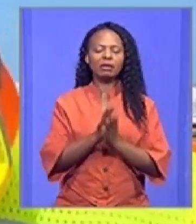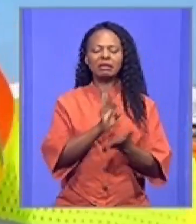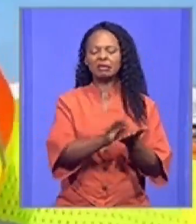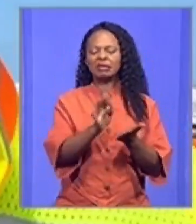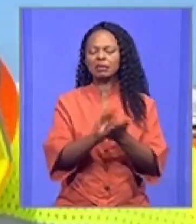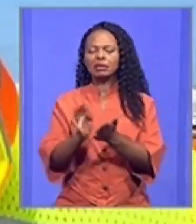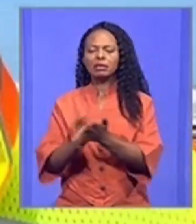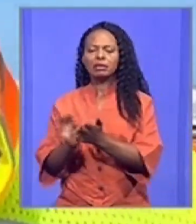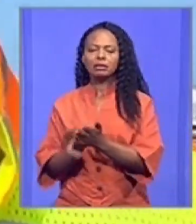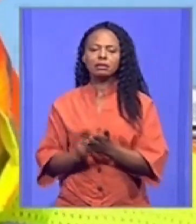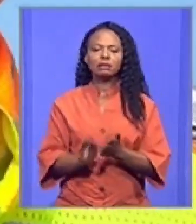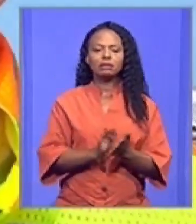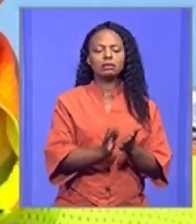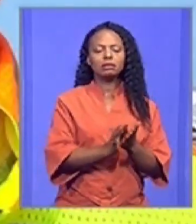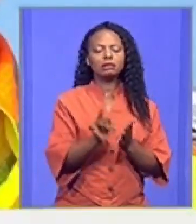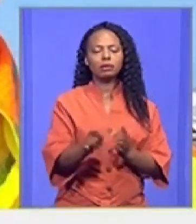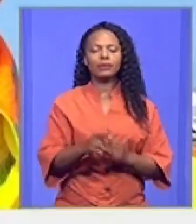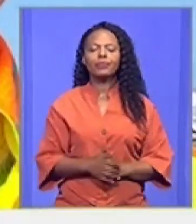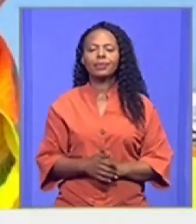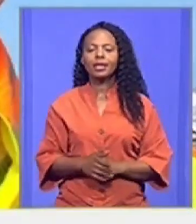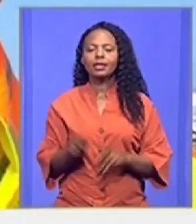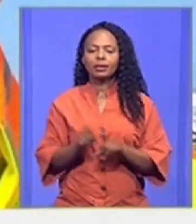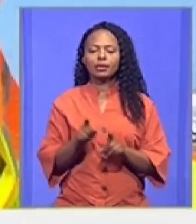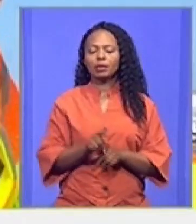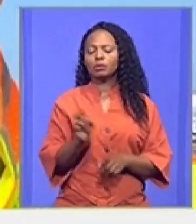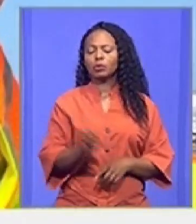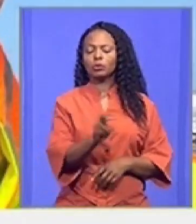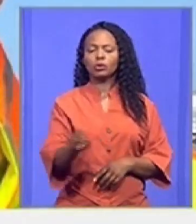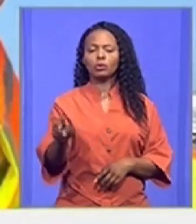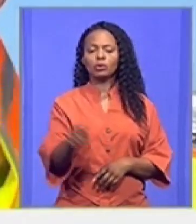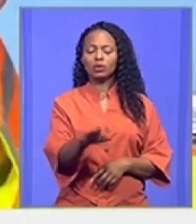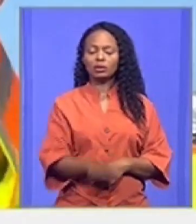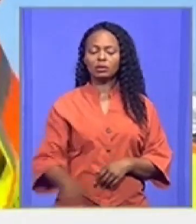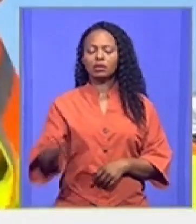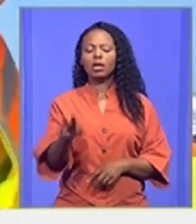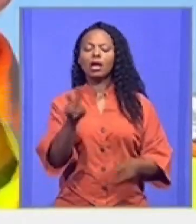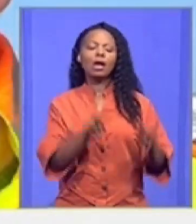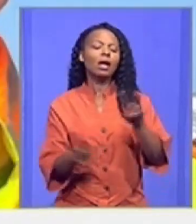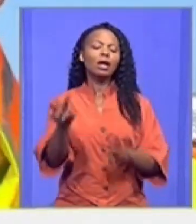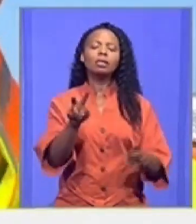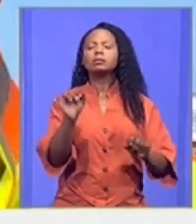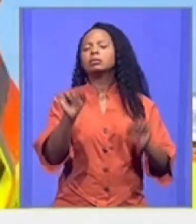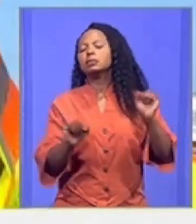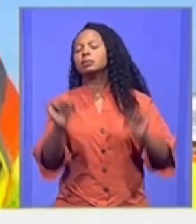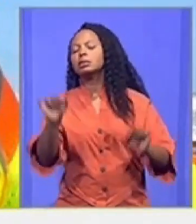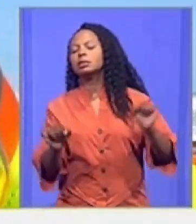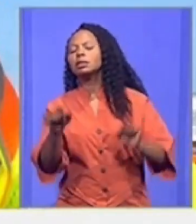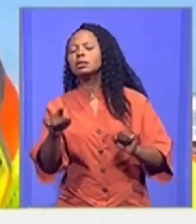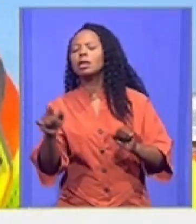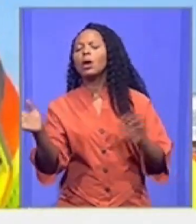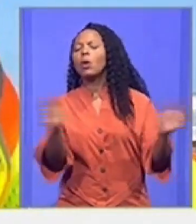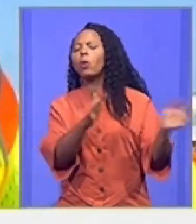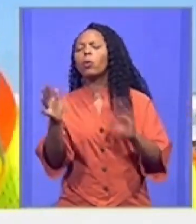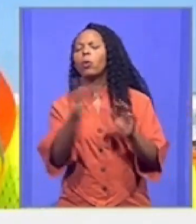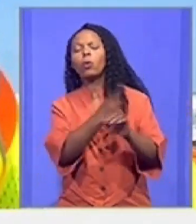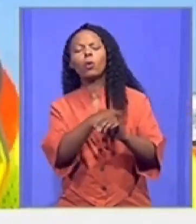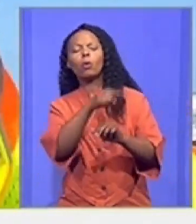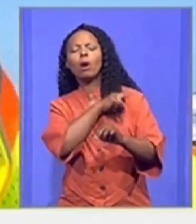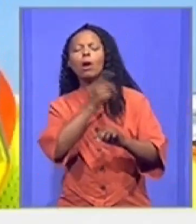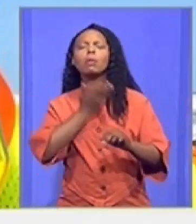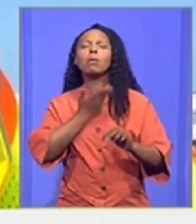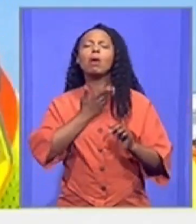have. And in walking around here today, just assessing the power of the water of the